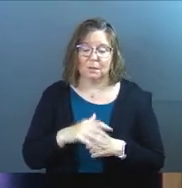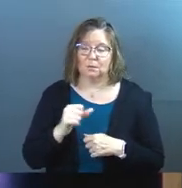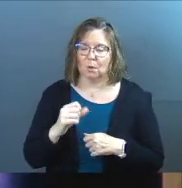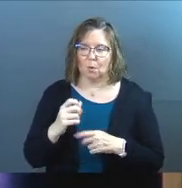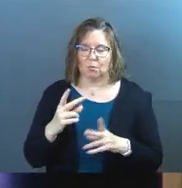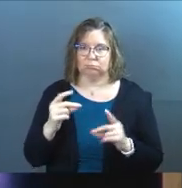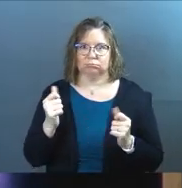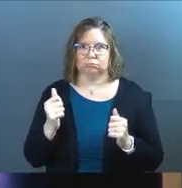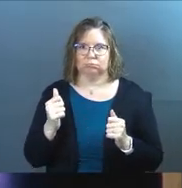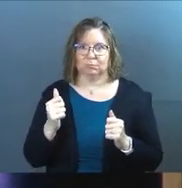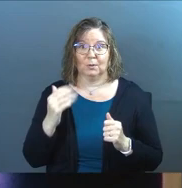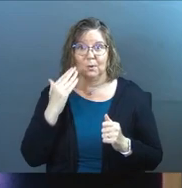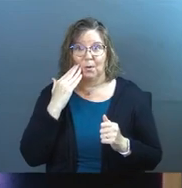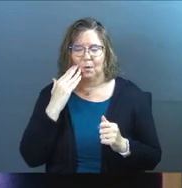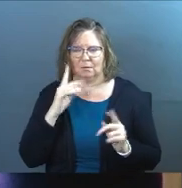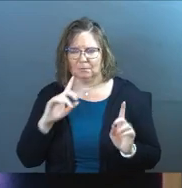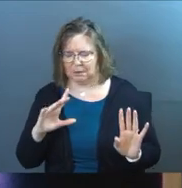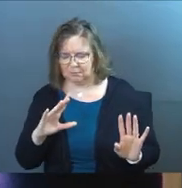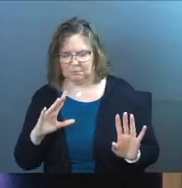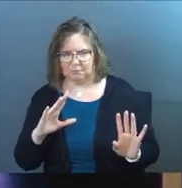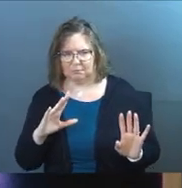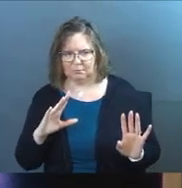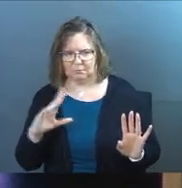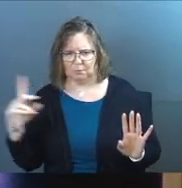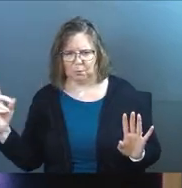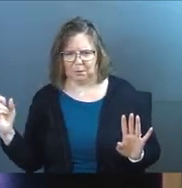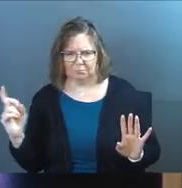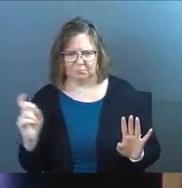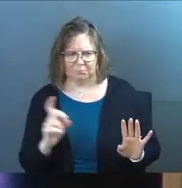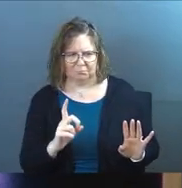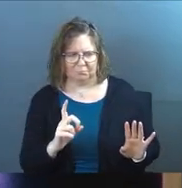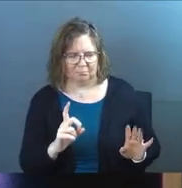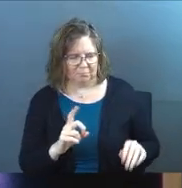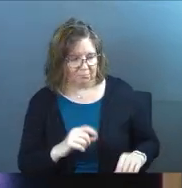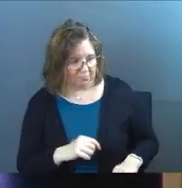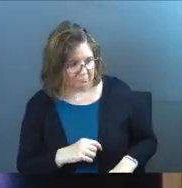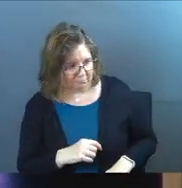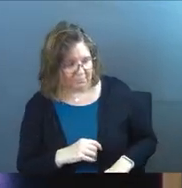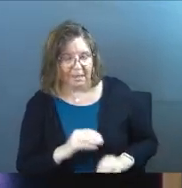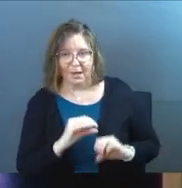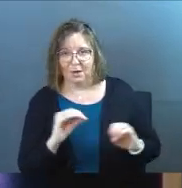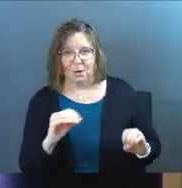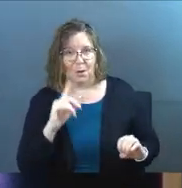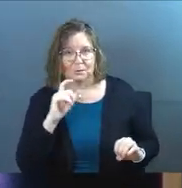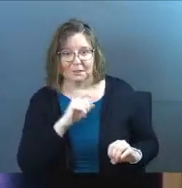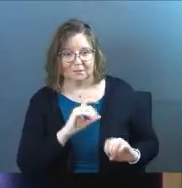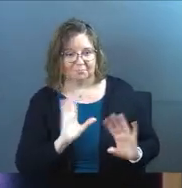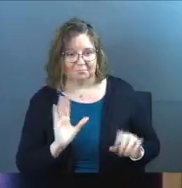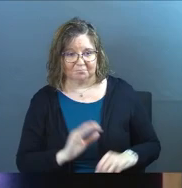So all of a sudden, you know, we kind of walk back to the kitchen door with no cereal in our hands